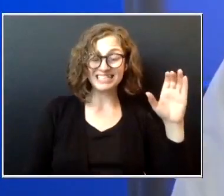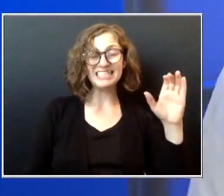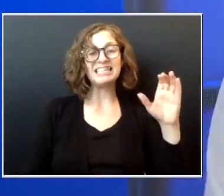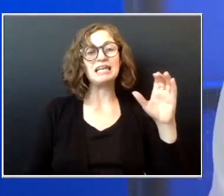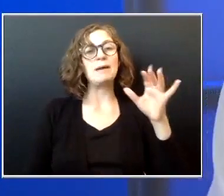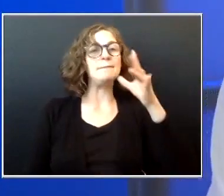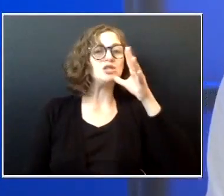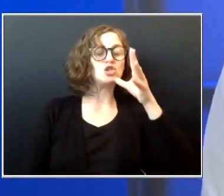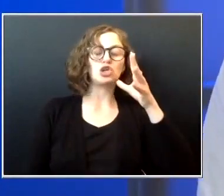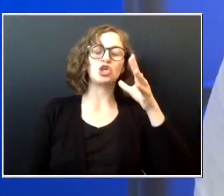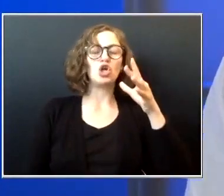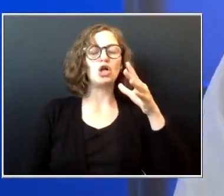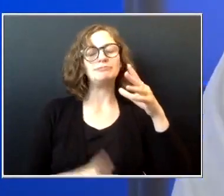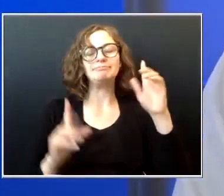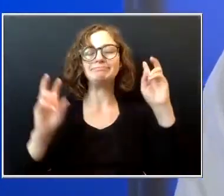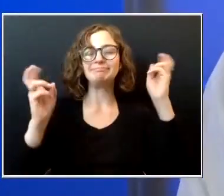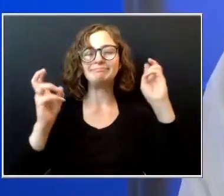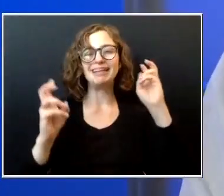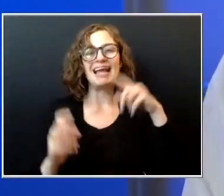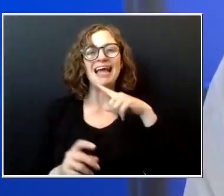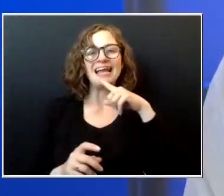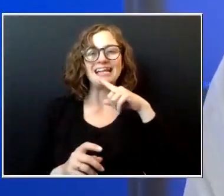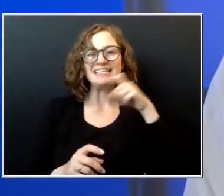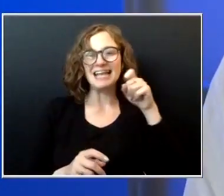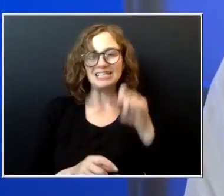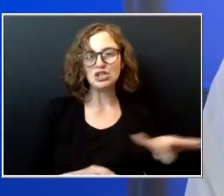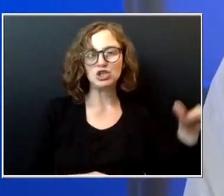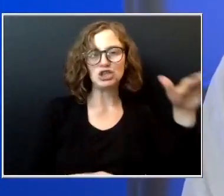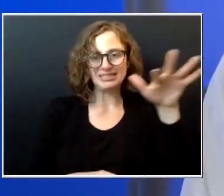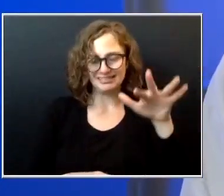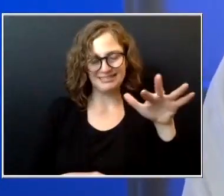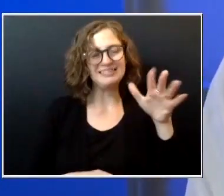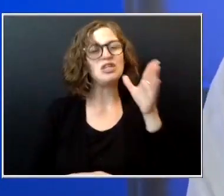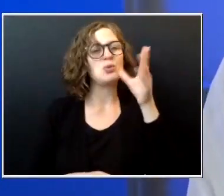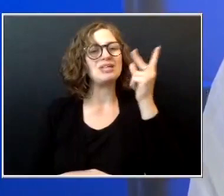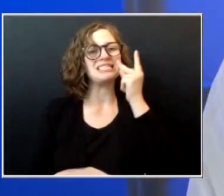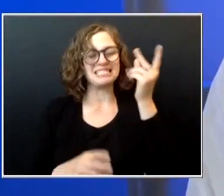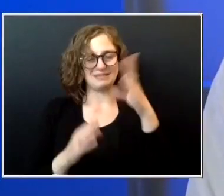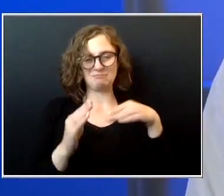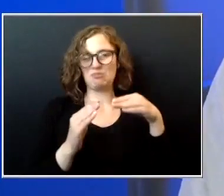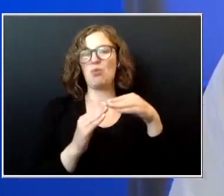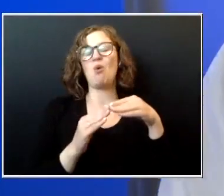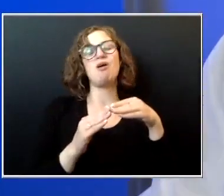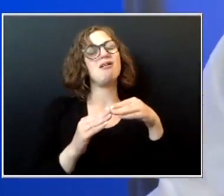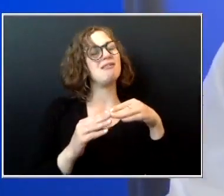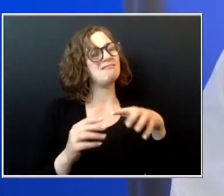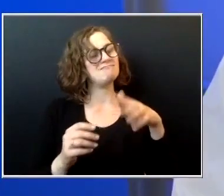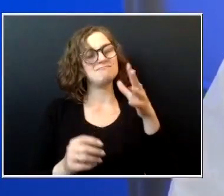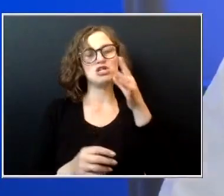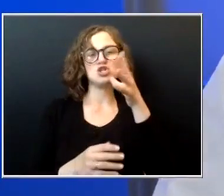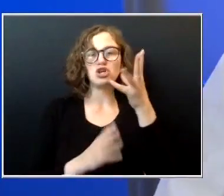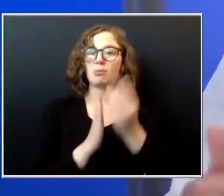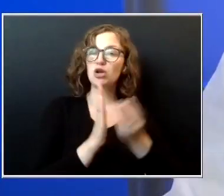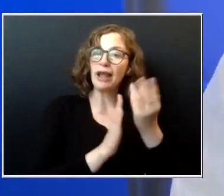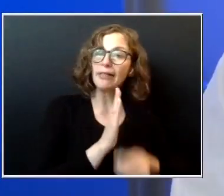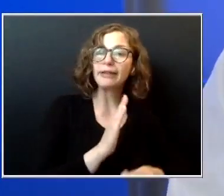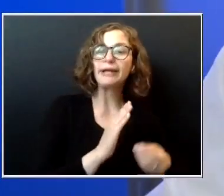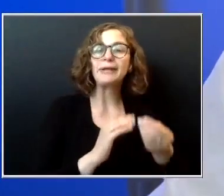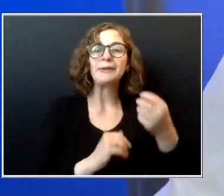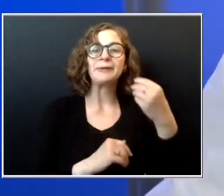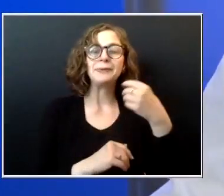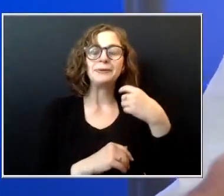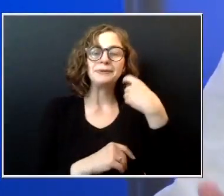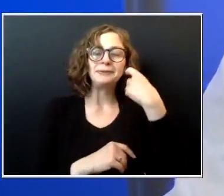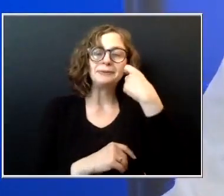deserts, you're going to see higher rates of maternal mortality, higher rates of newborn mortality, because those services